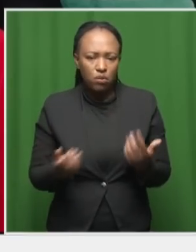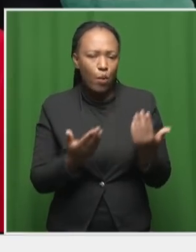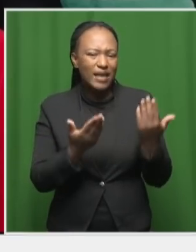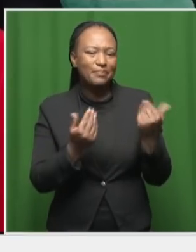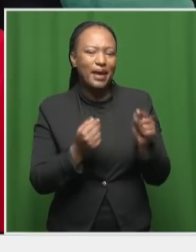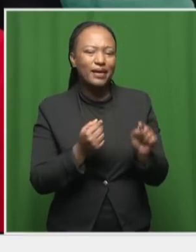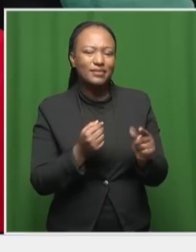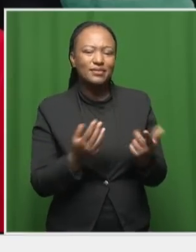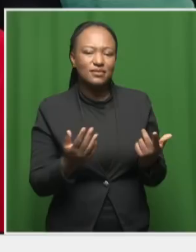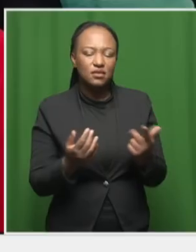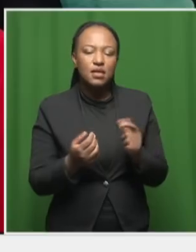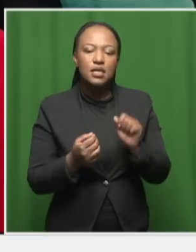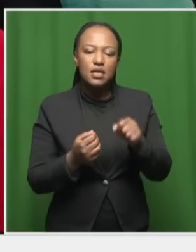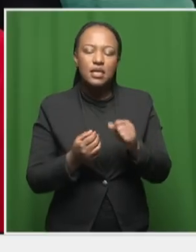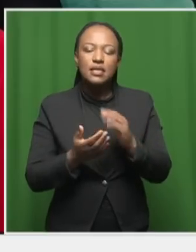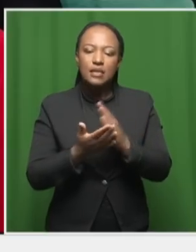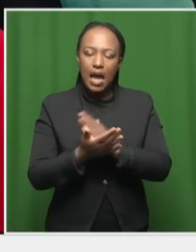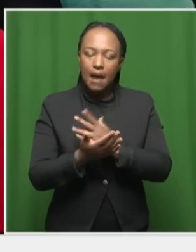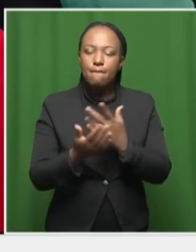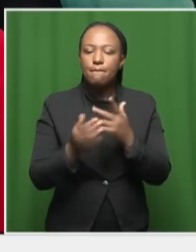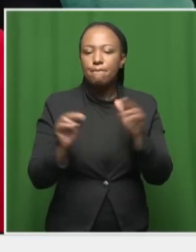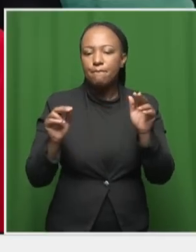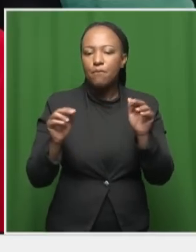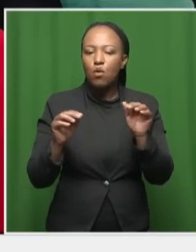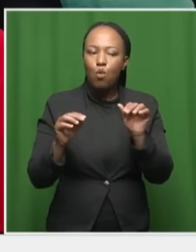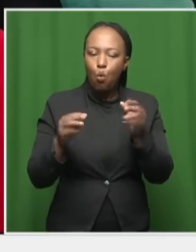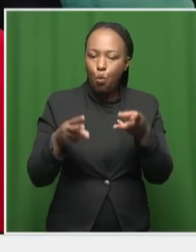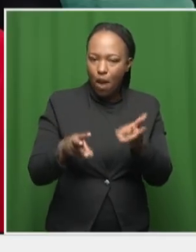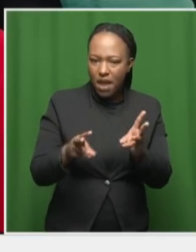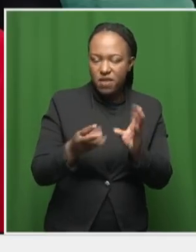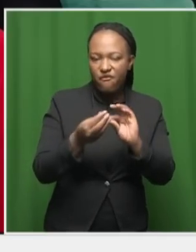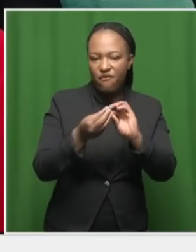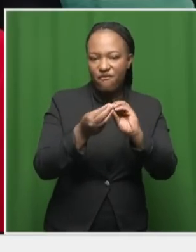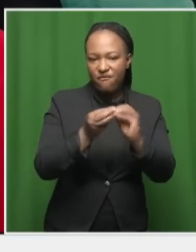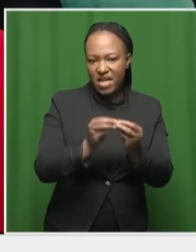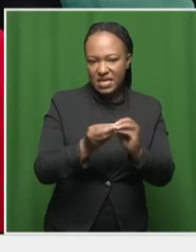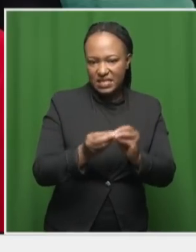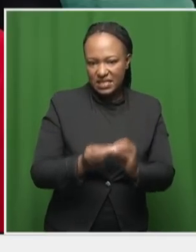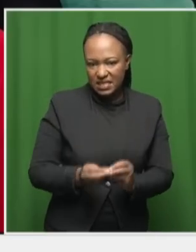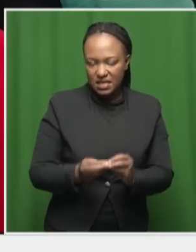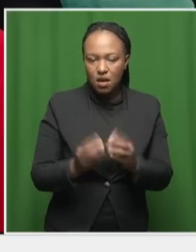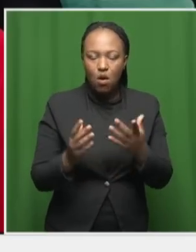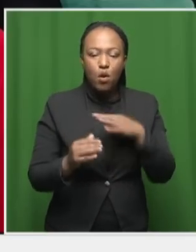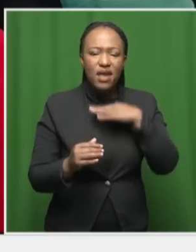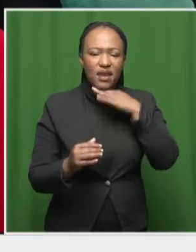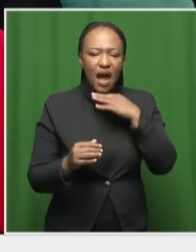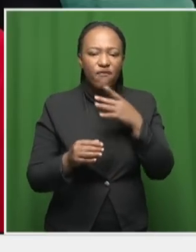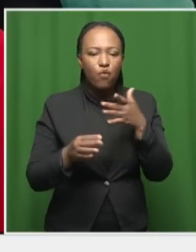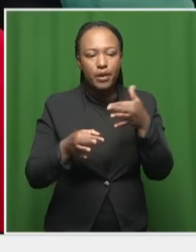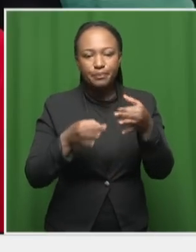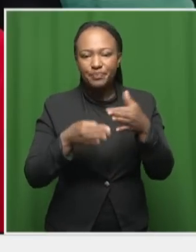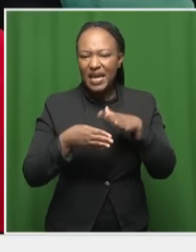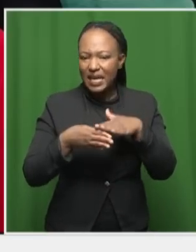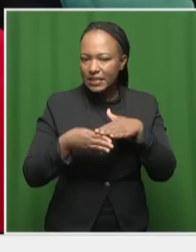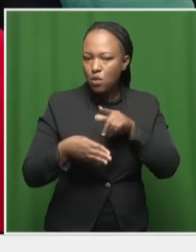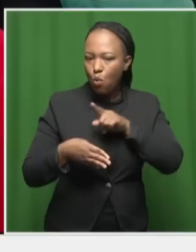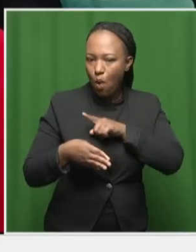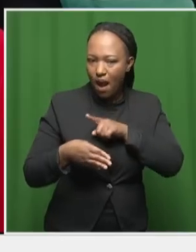course, there are some mitigating factors, or are they enough to actually justify the levels at which we